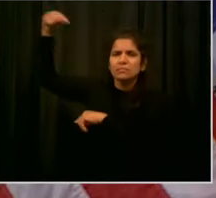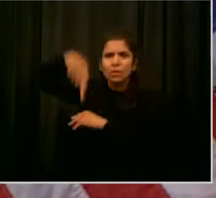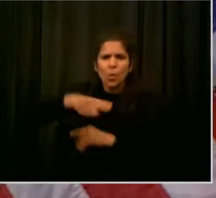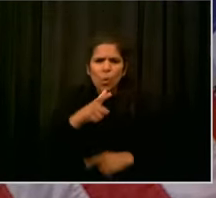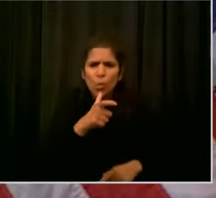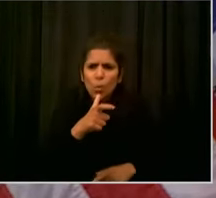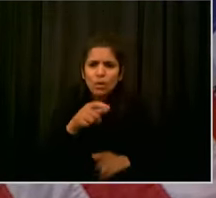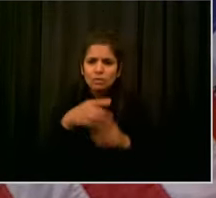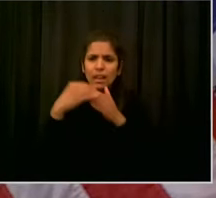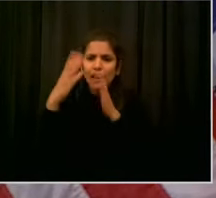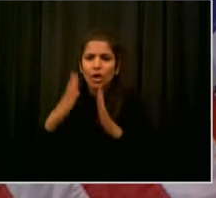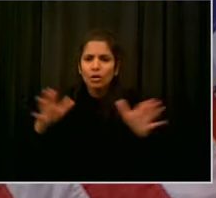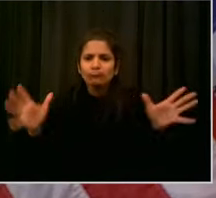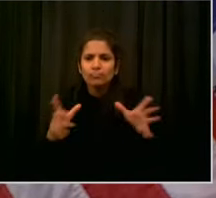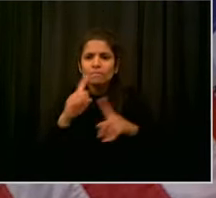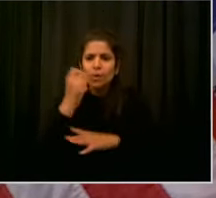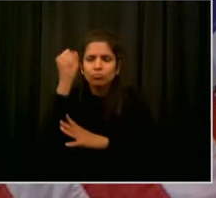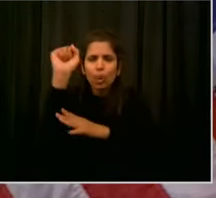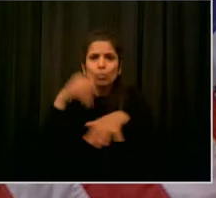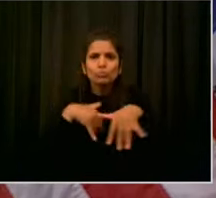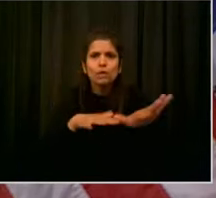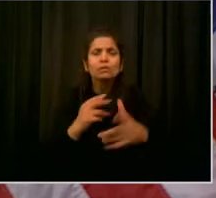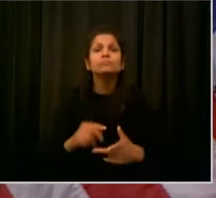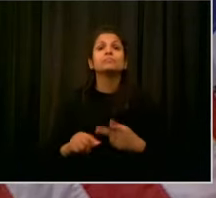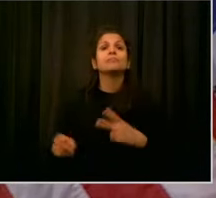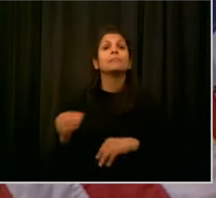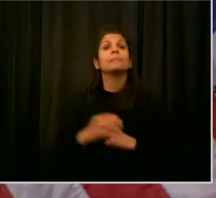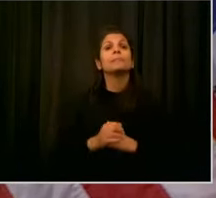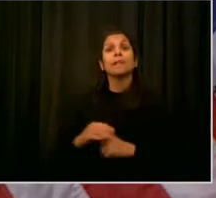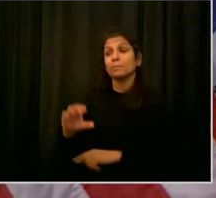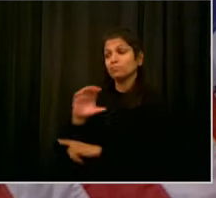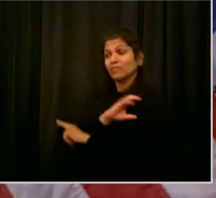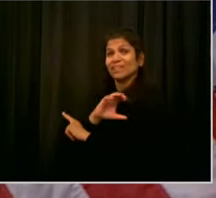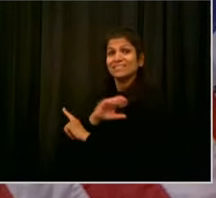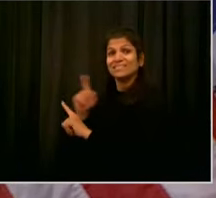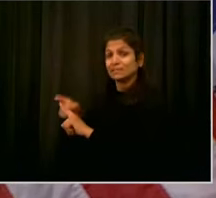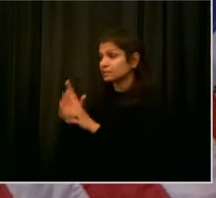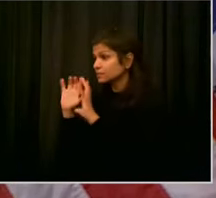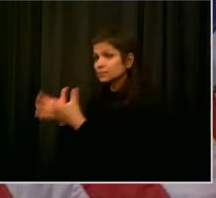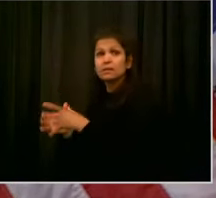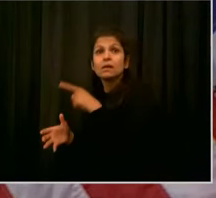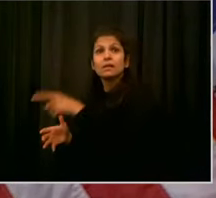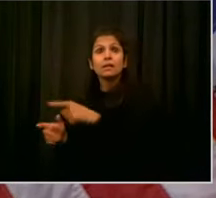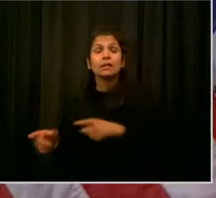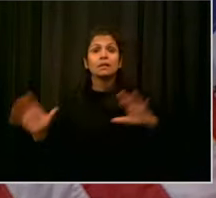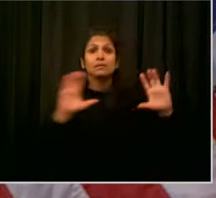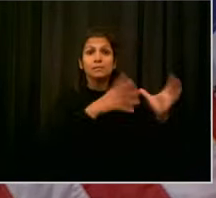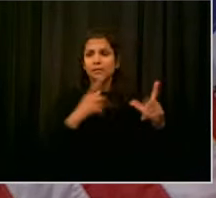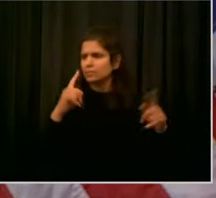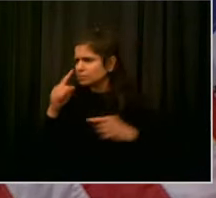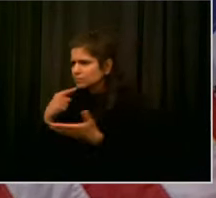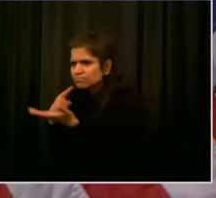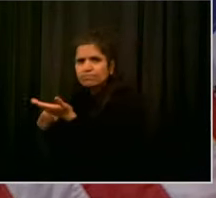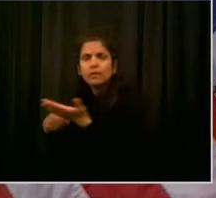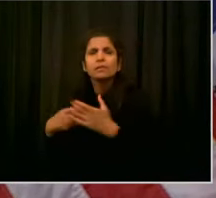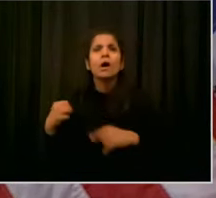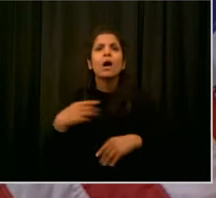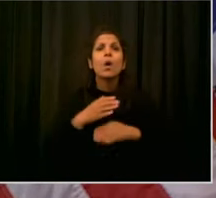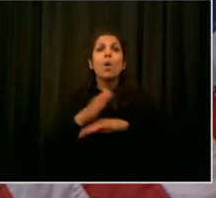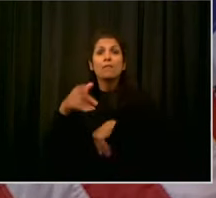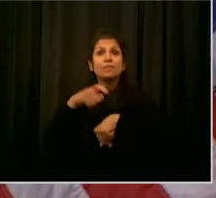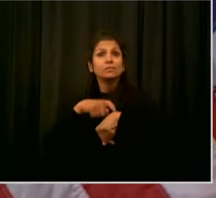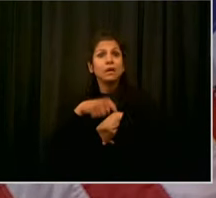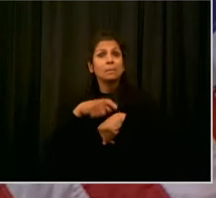and folks in Occupy. And people started to realize that they shared some views in common, that they wanted to see fairness and justice,